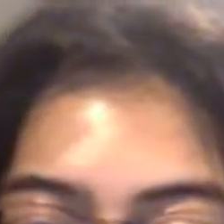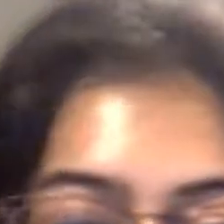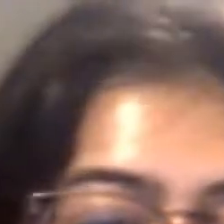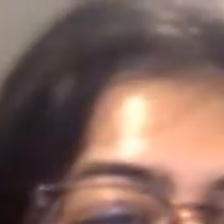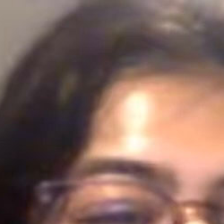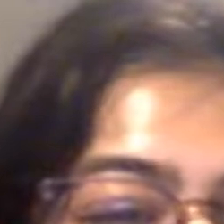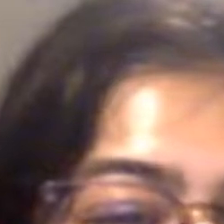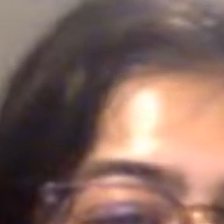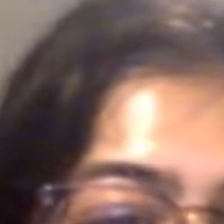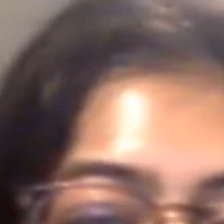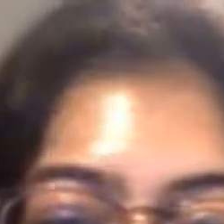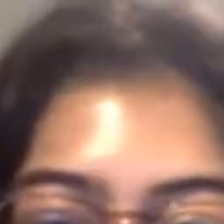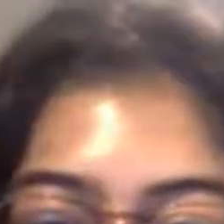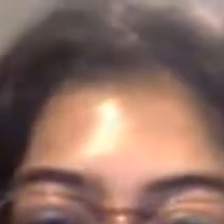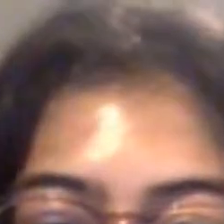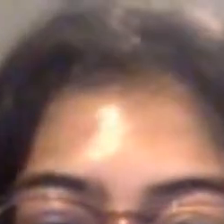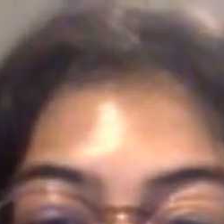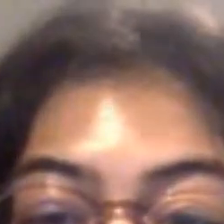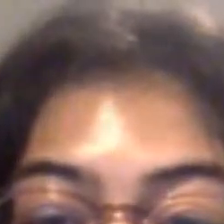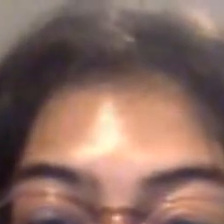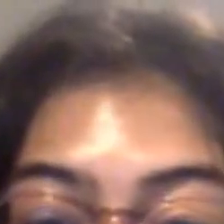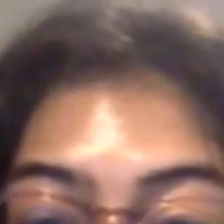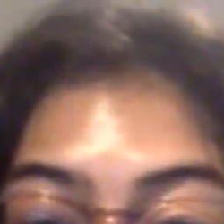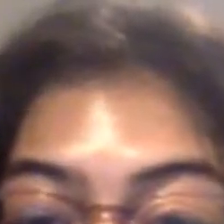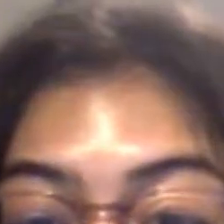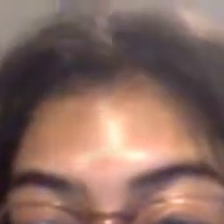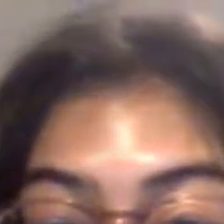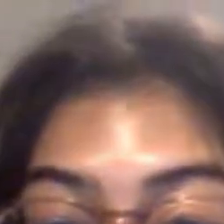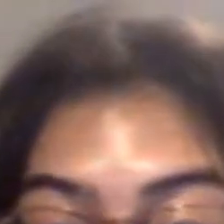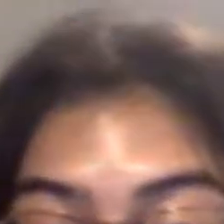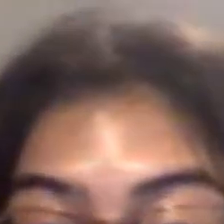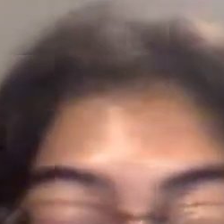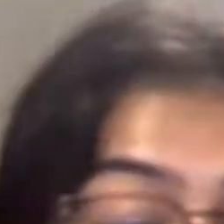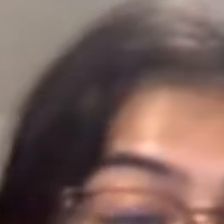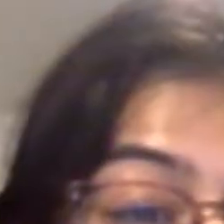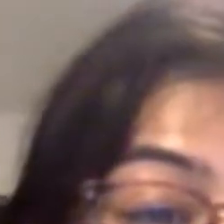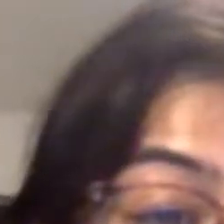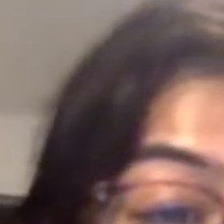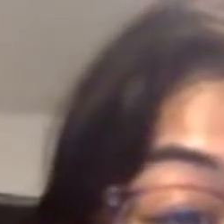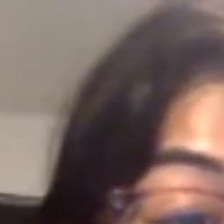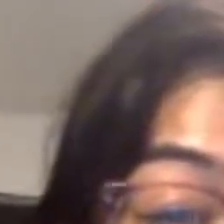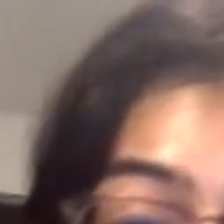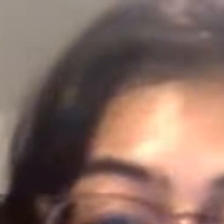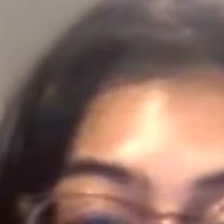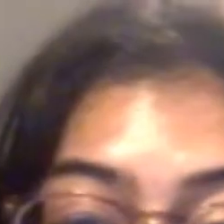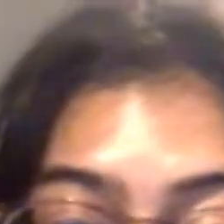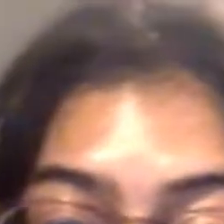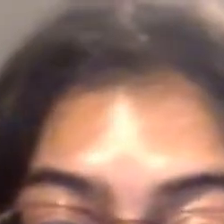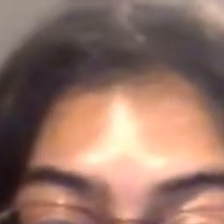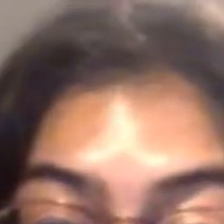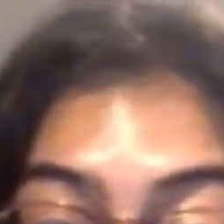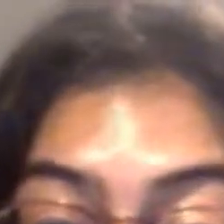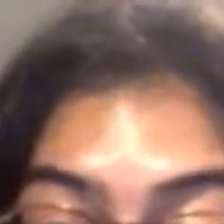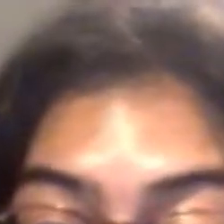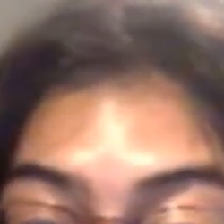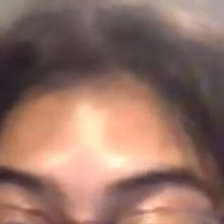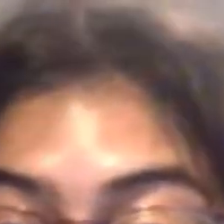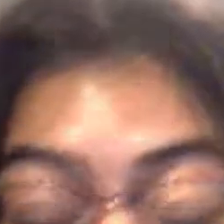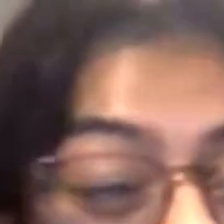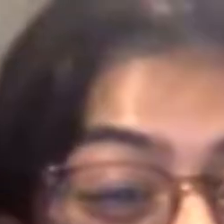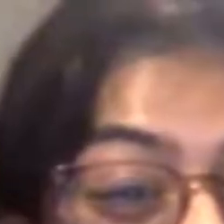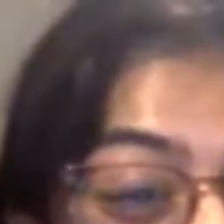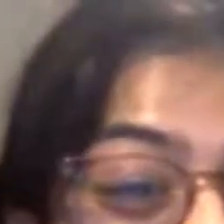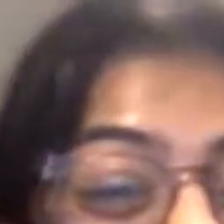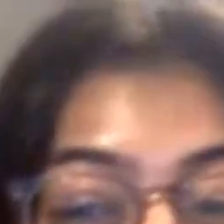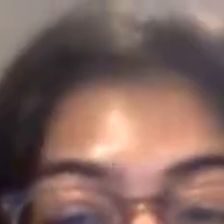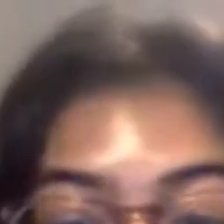Okay, hello everybody. My name is Hiba, and I'll be the host for today's event. And yeah, welcome to